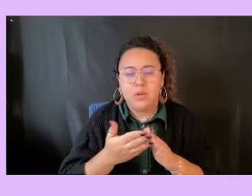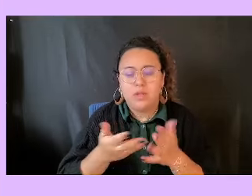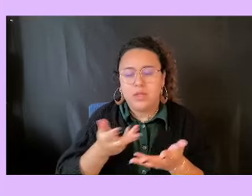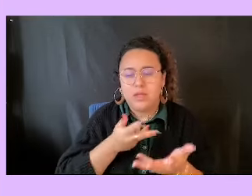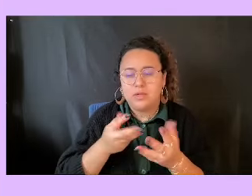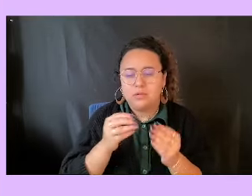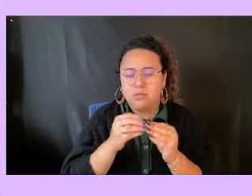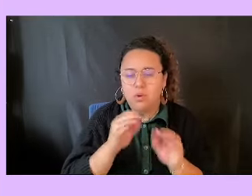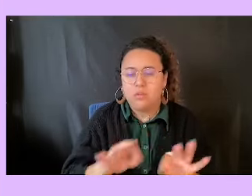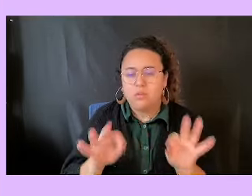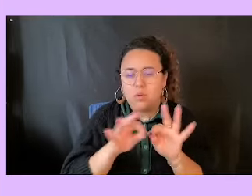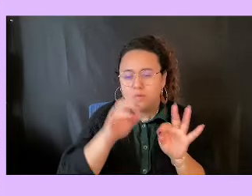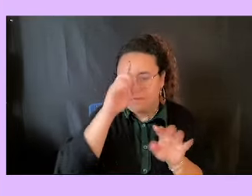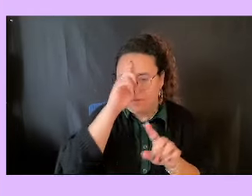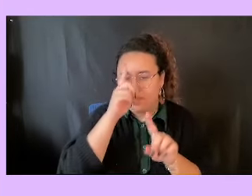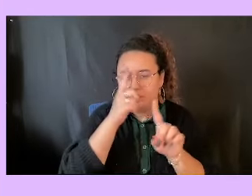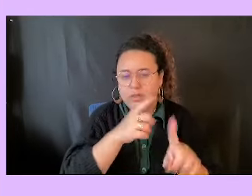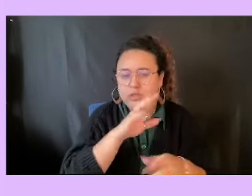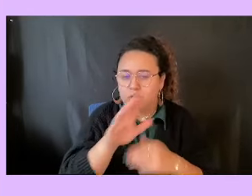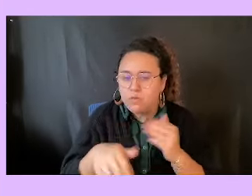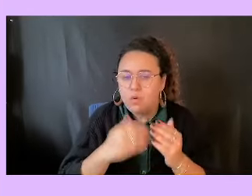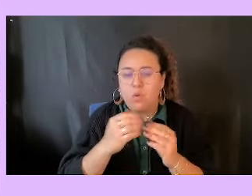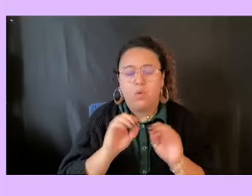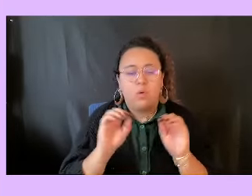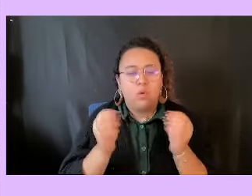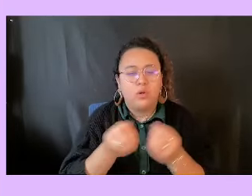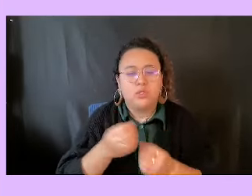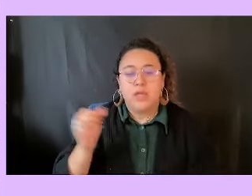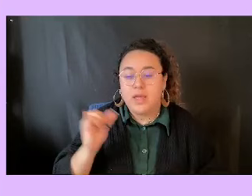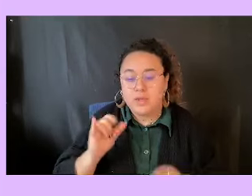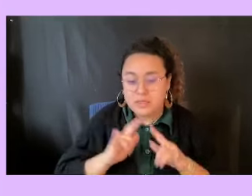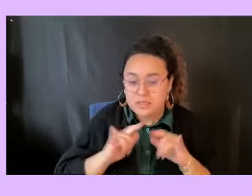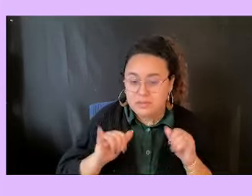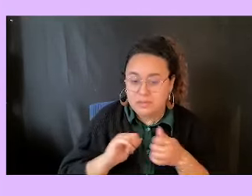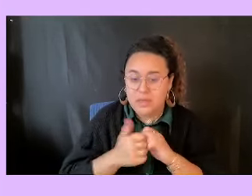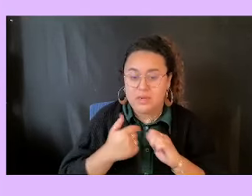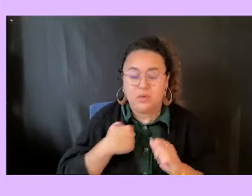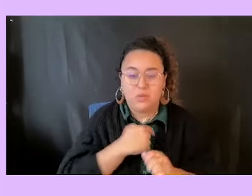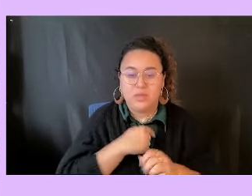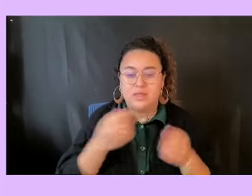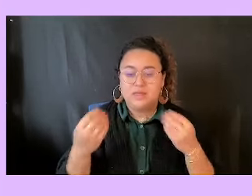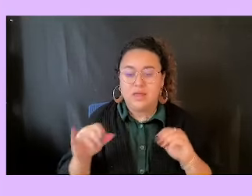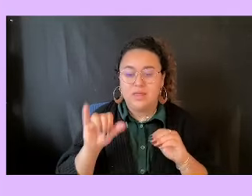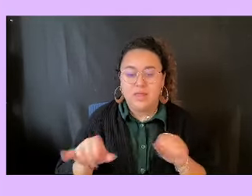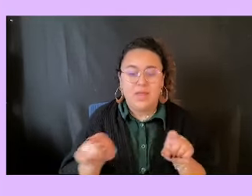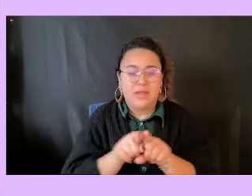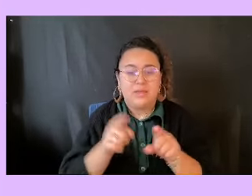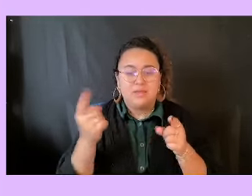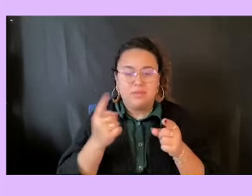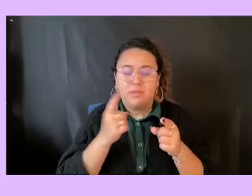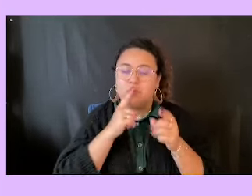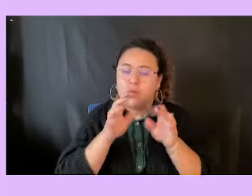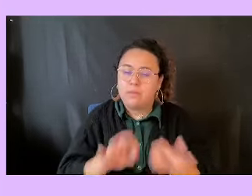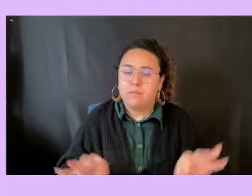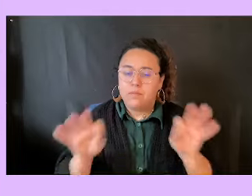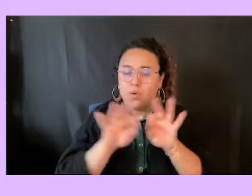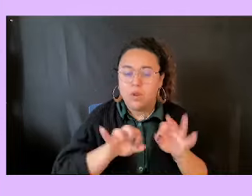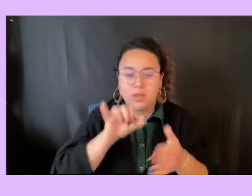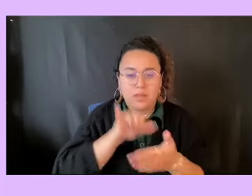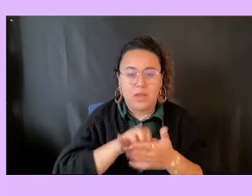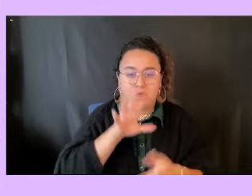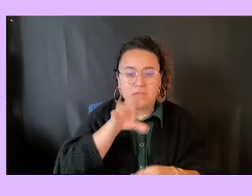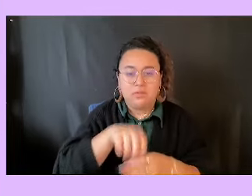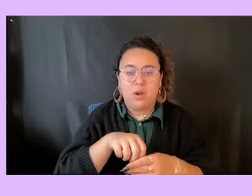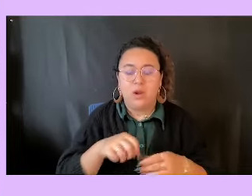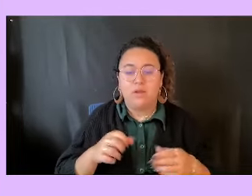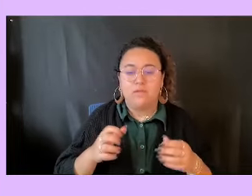mission of an entire organization, and also how to sell it as something that is essential. It's part of audience development